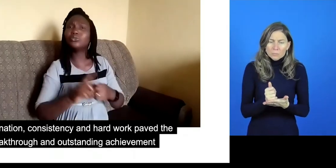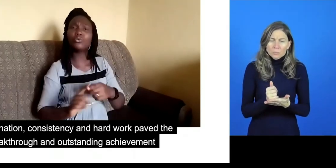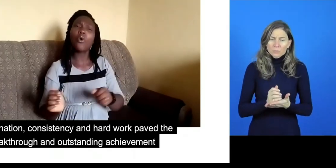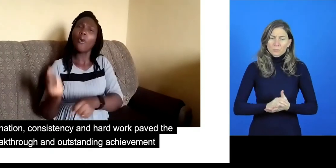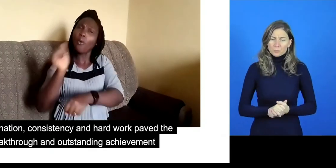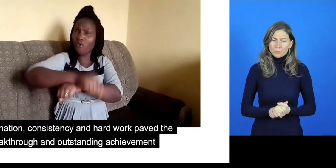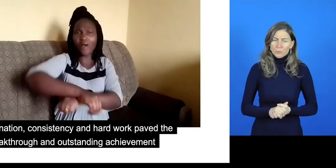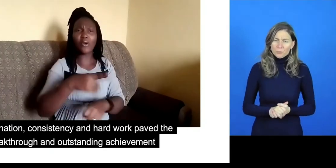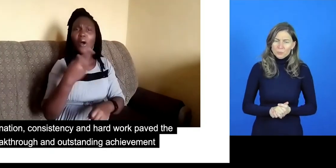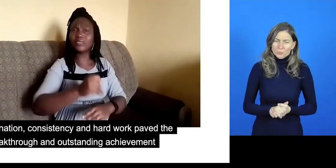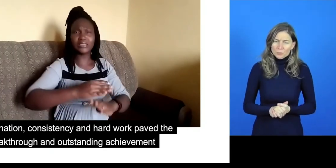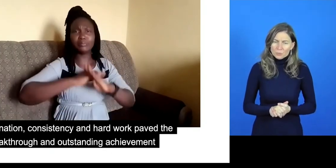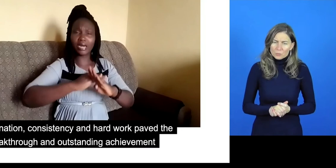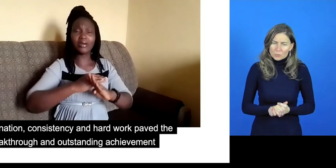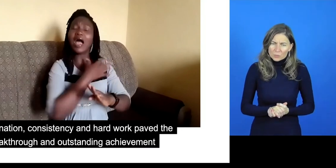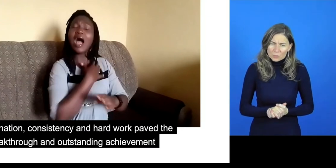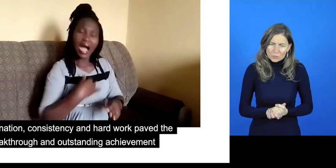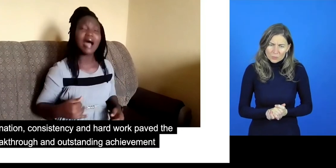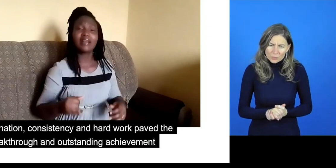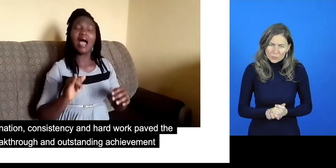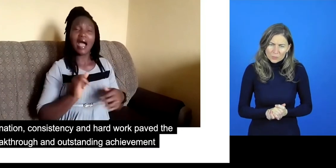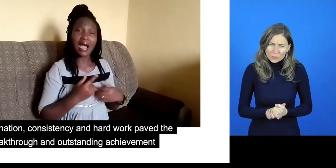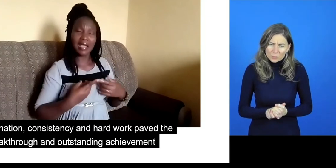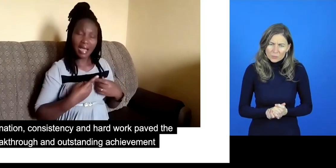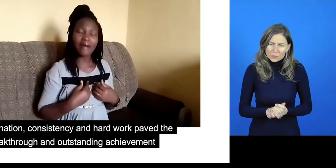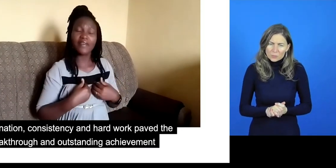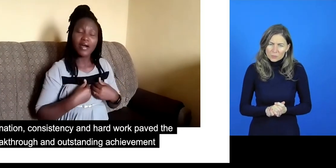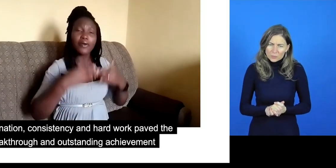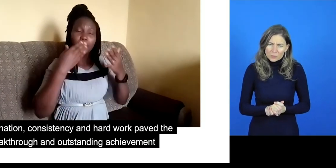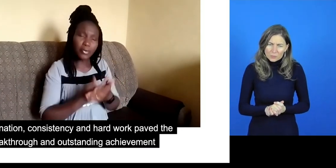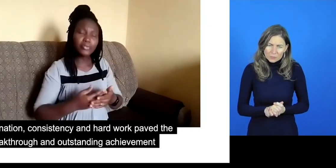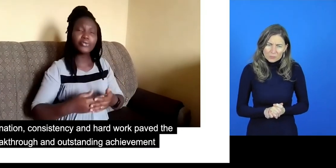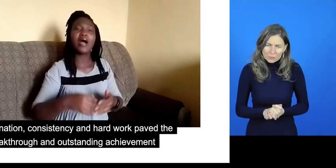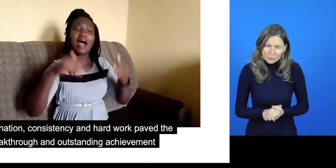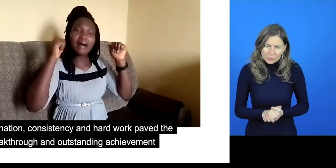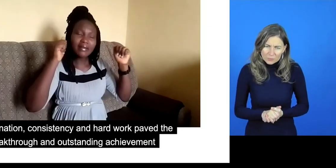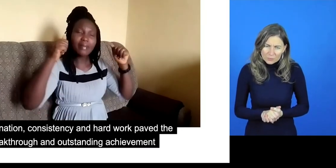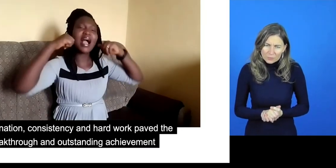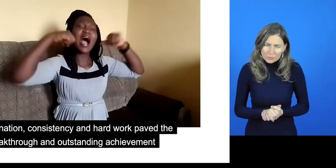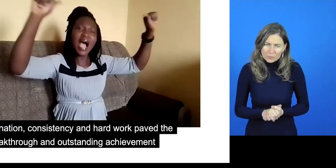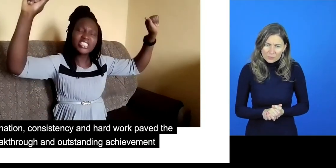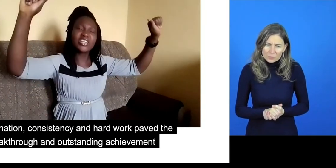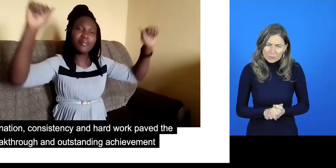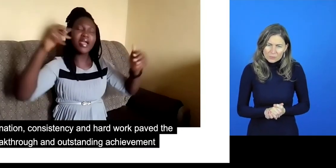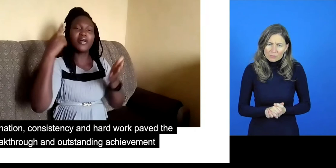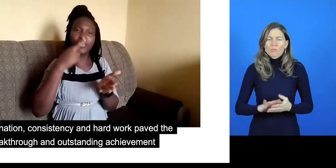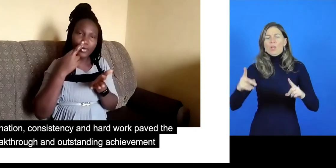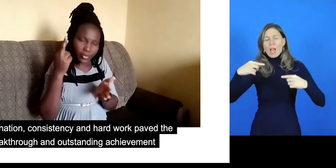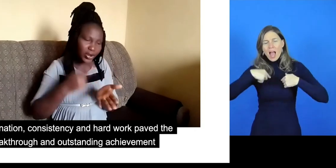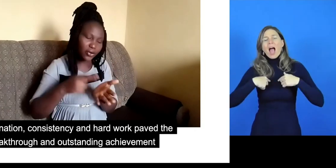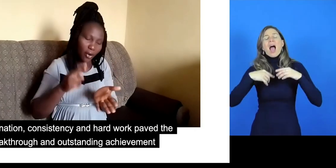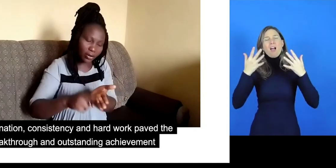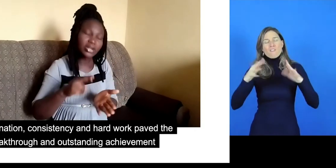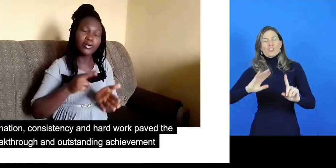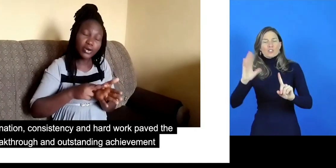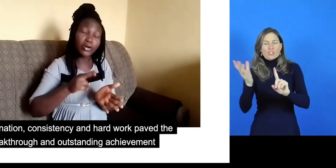do to overcome the barrier, and I have good academic achievement